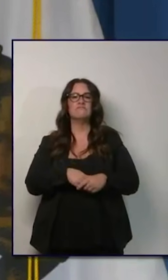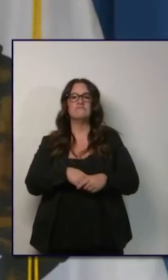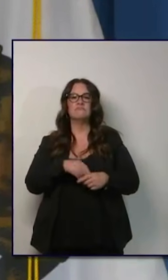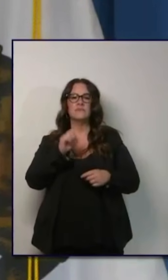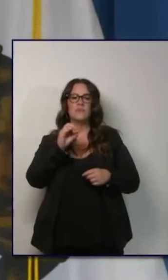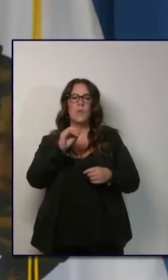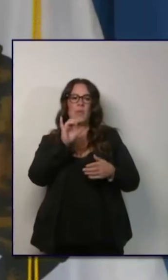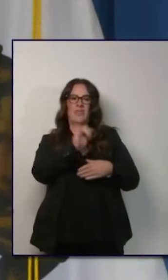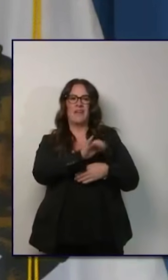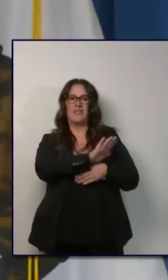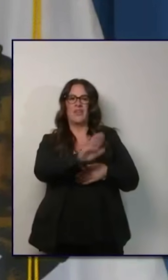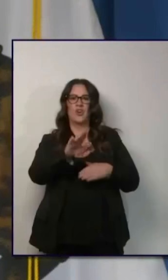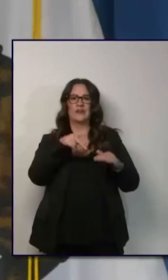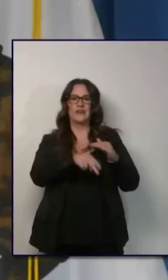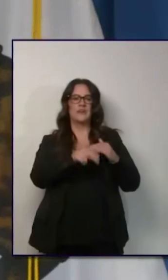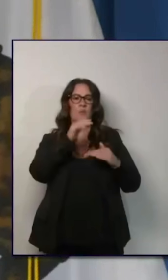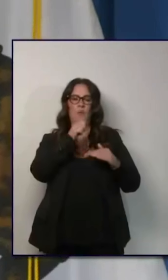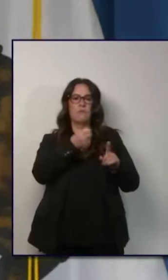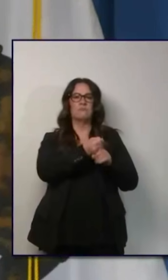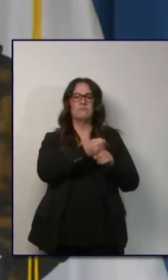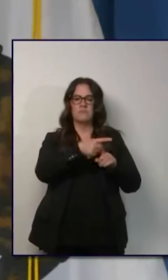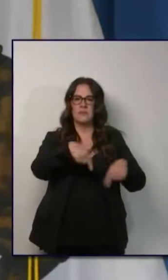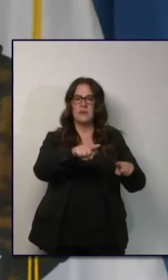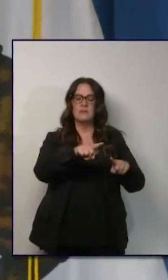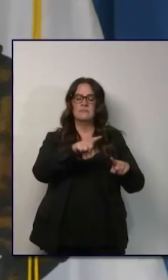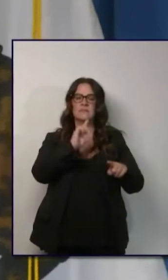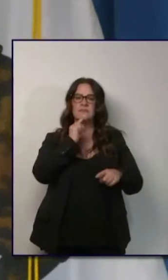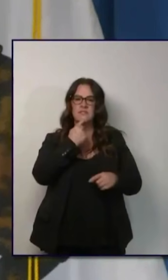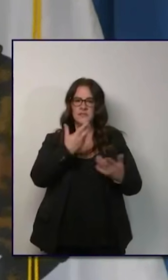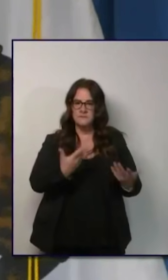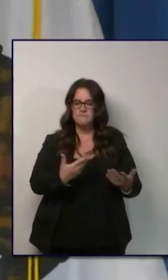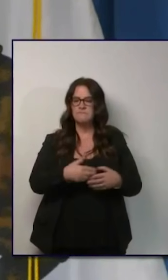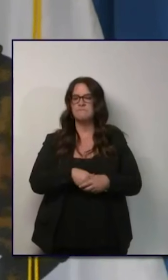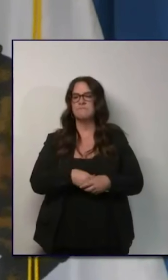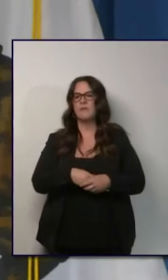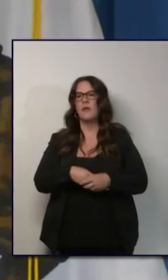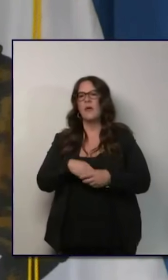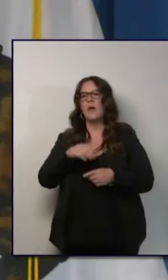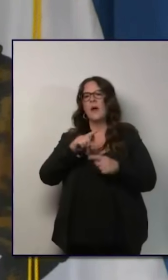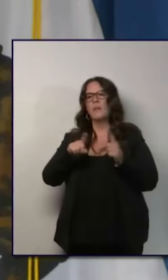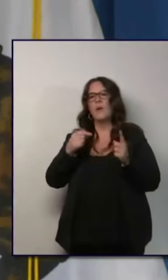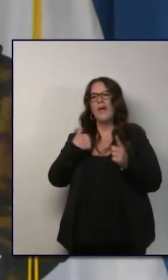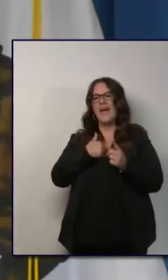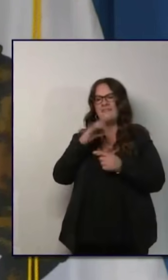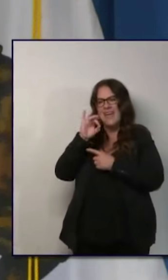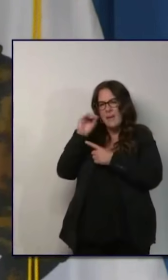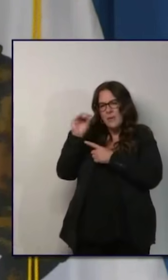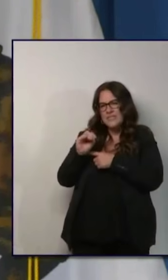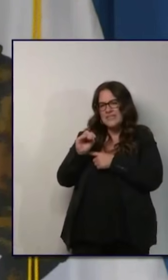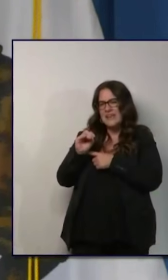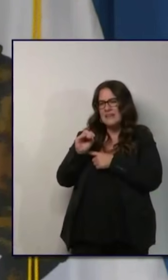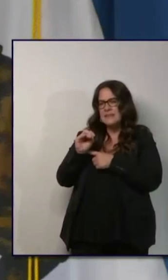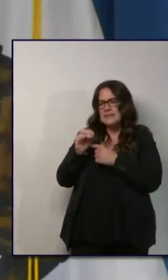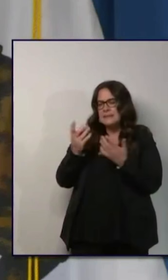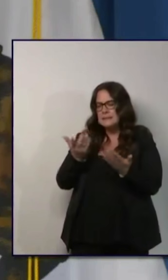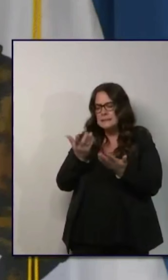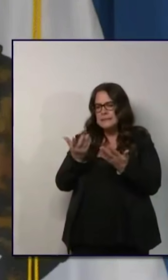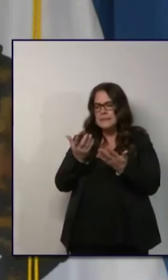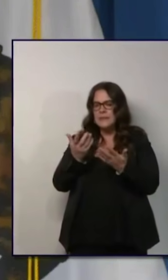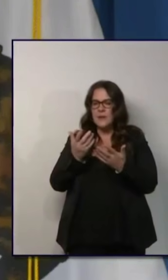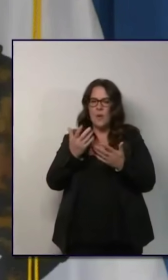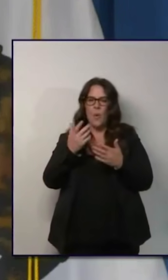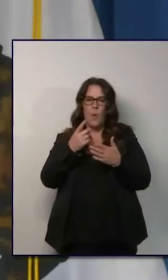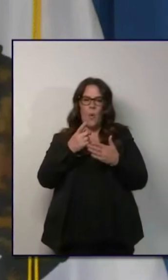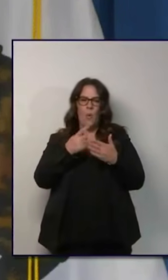into effect. The final point is about an 8% solution on net operating losses